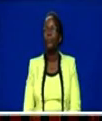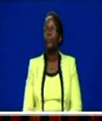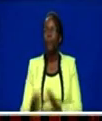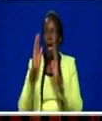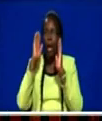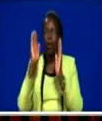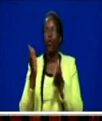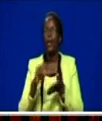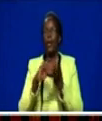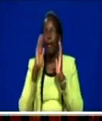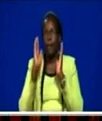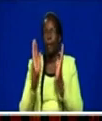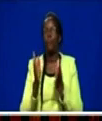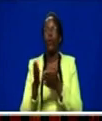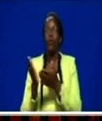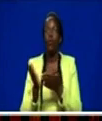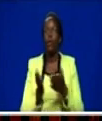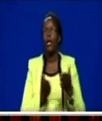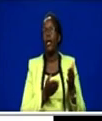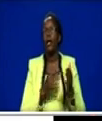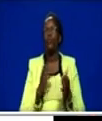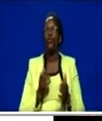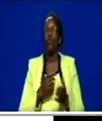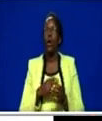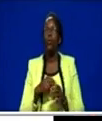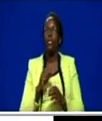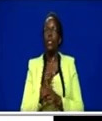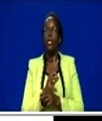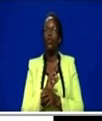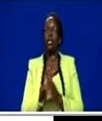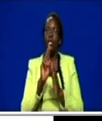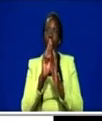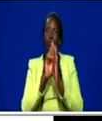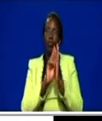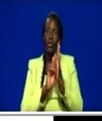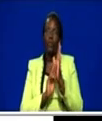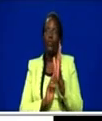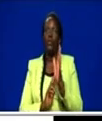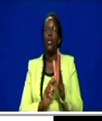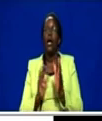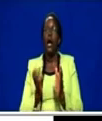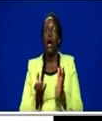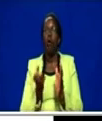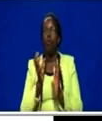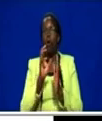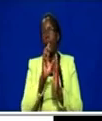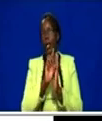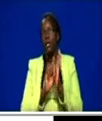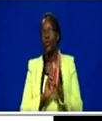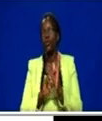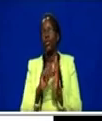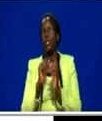Hello, learner. Welcome to our secondary schools revision, our lesson 10 in business